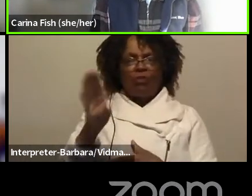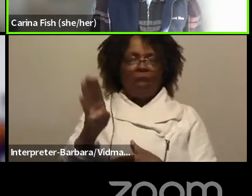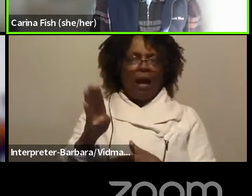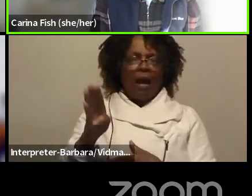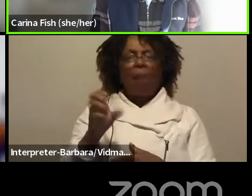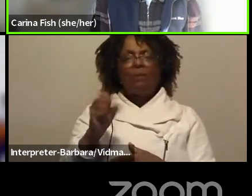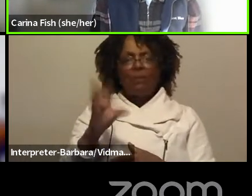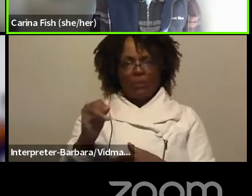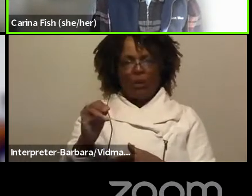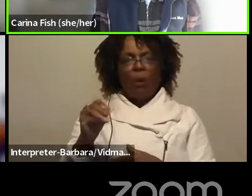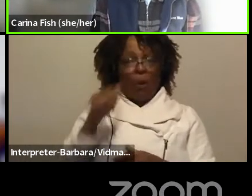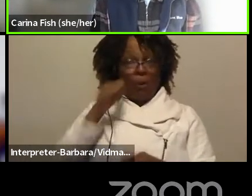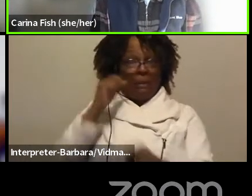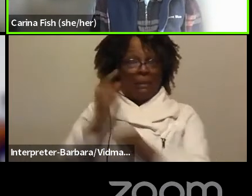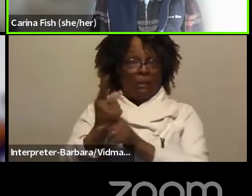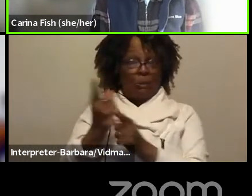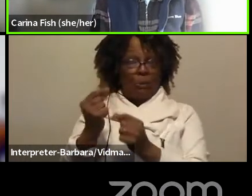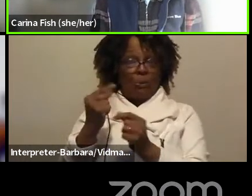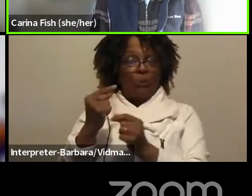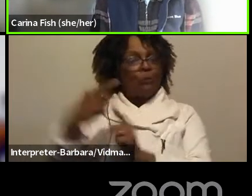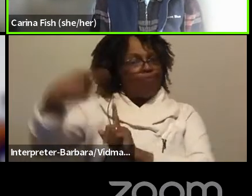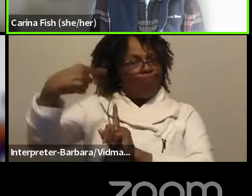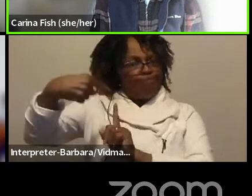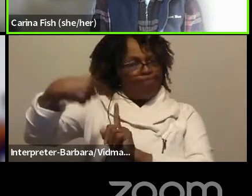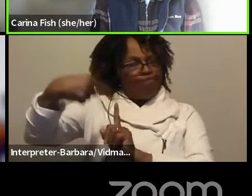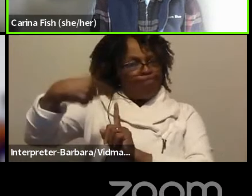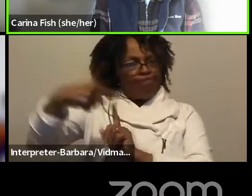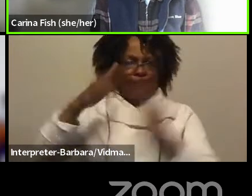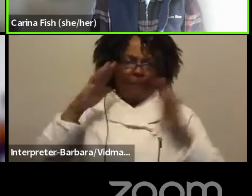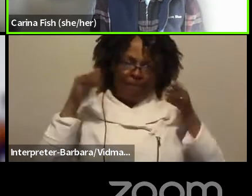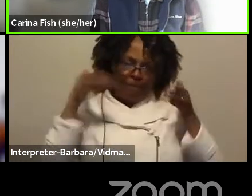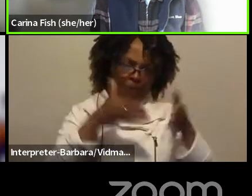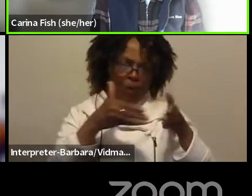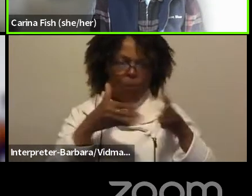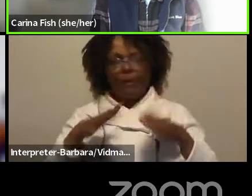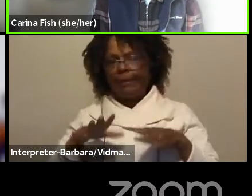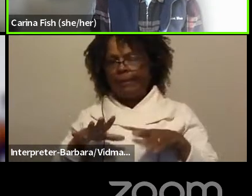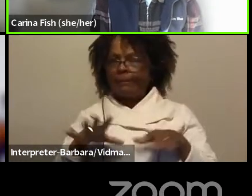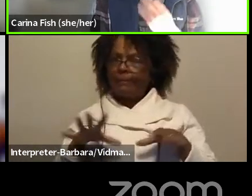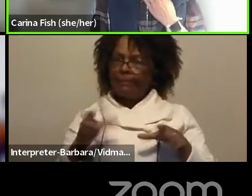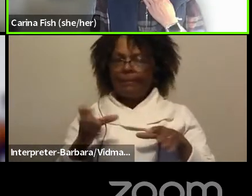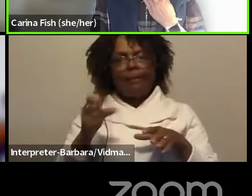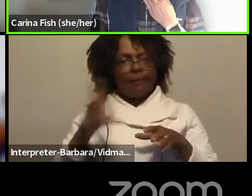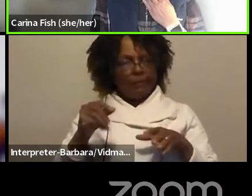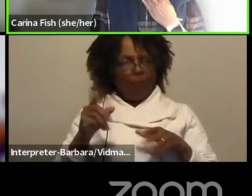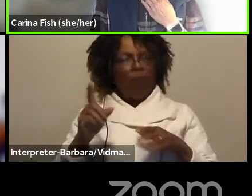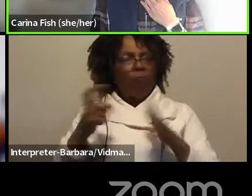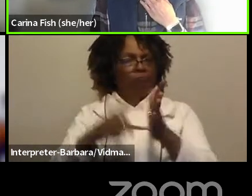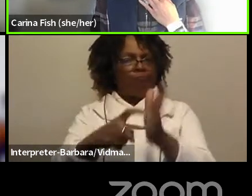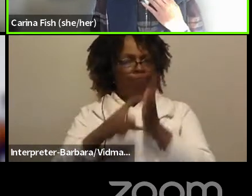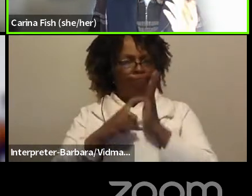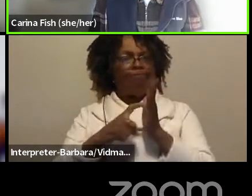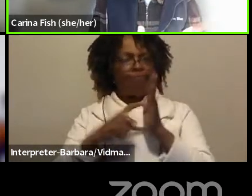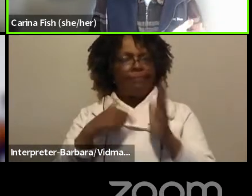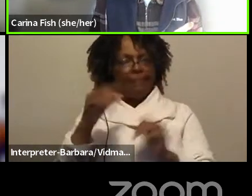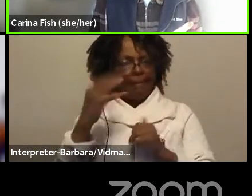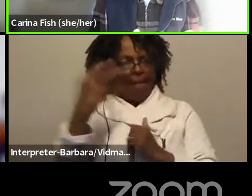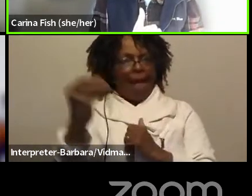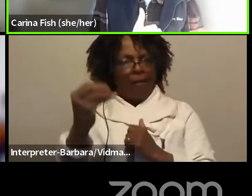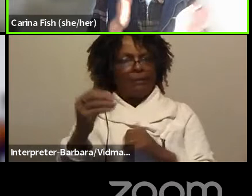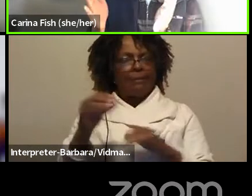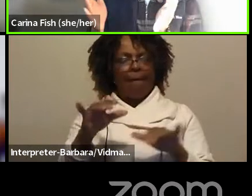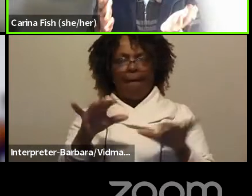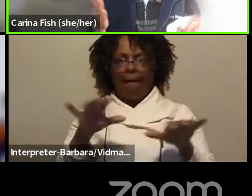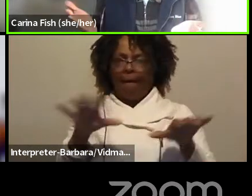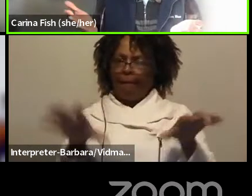buddy since then. And so that requires me to be outside at least a couple hours per day, which is really nice. And depending on the season,